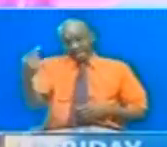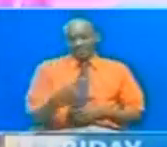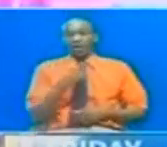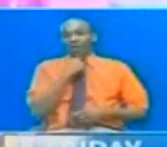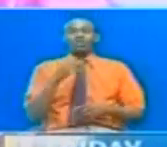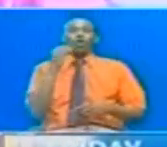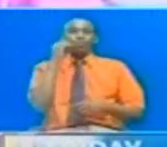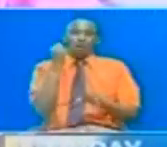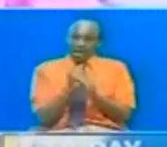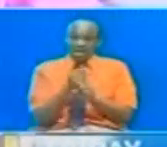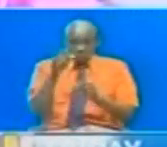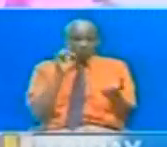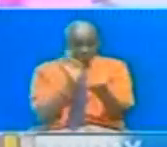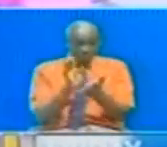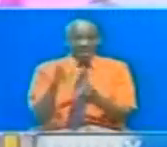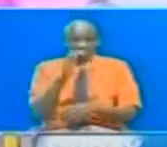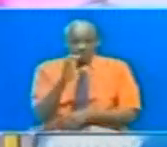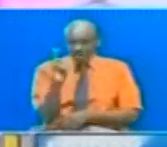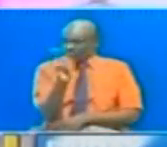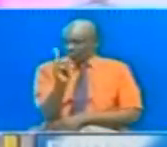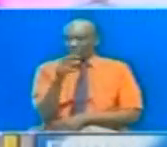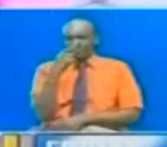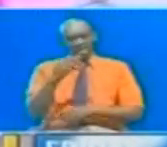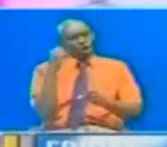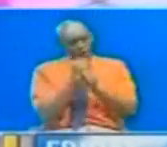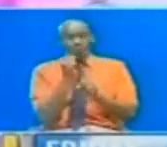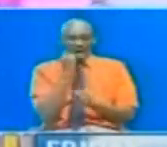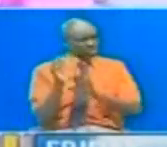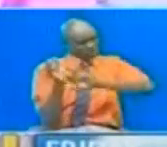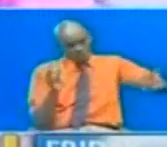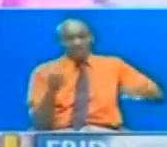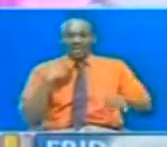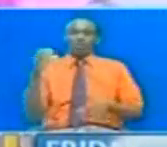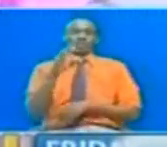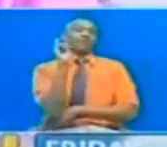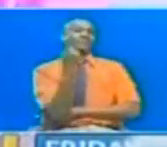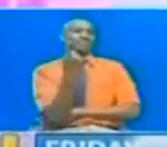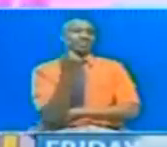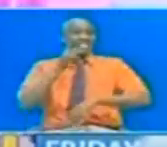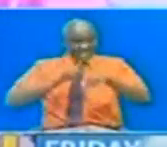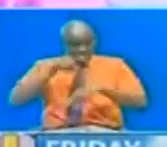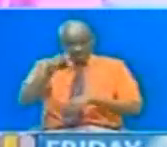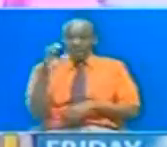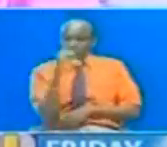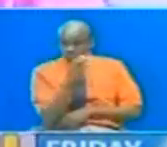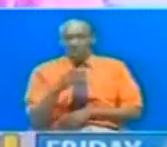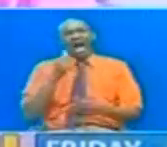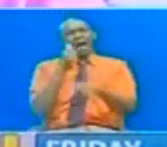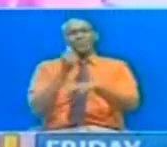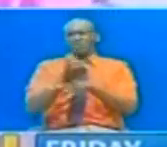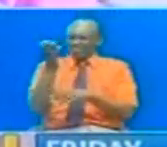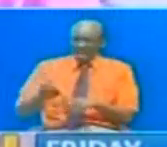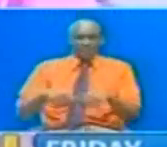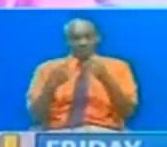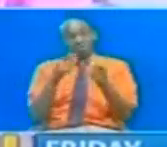mfukuza customer, nitalala nja. Itabidi ni mwache vile vile na kelele zake. Na ponopo wana kunywa tembo, hapo pia pana matusi. Lakini ile